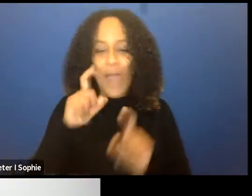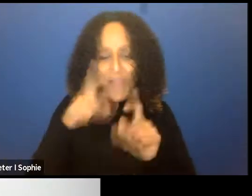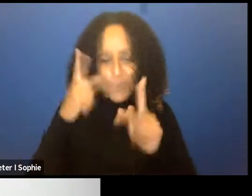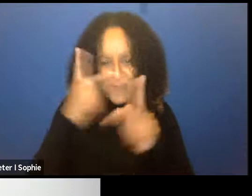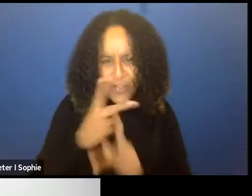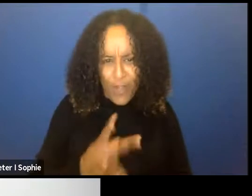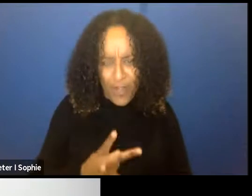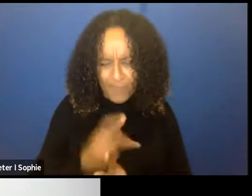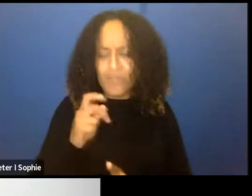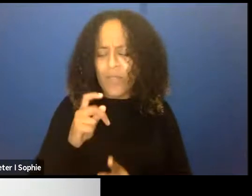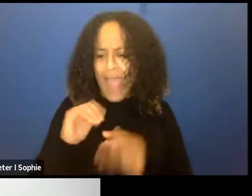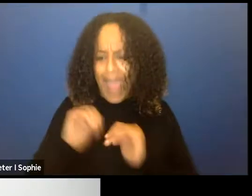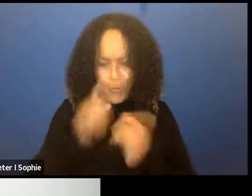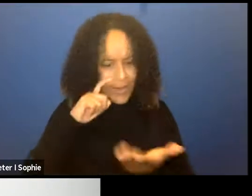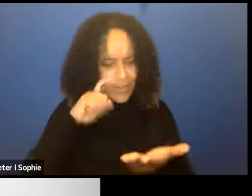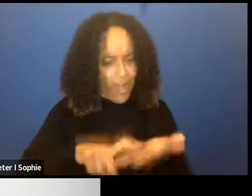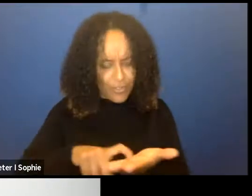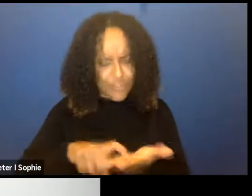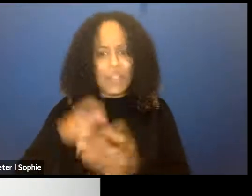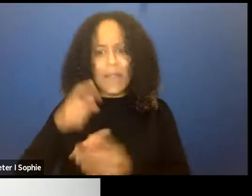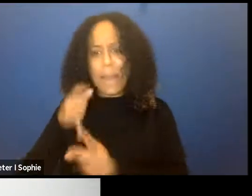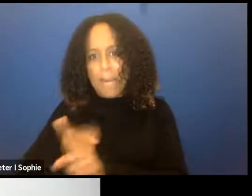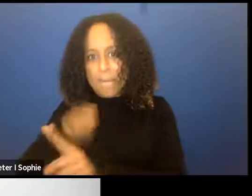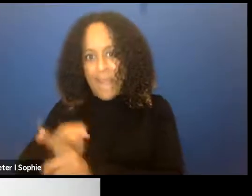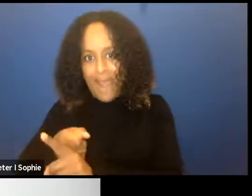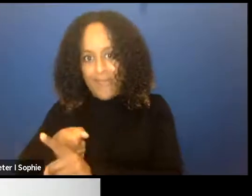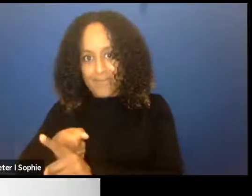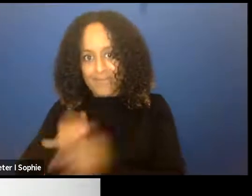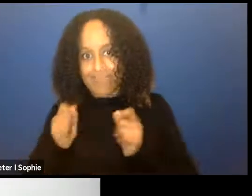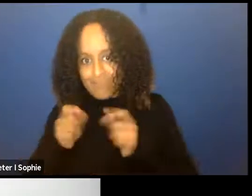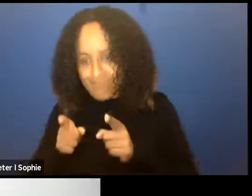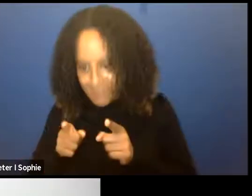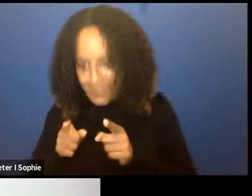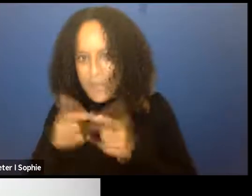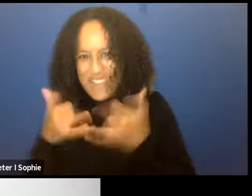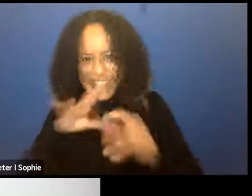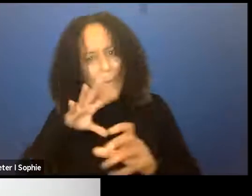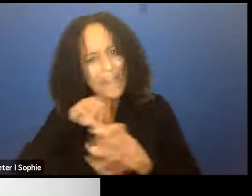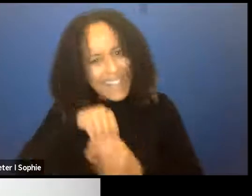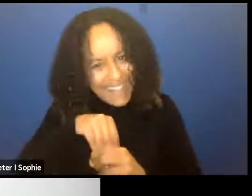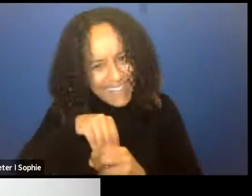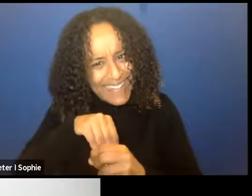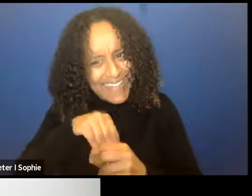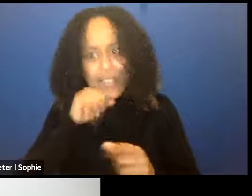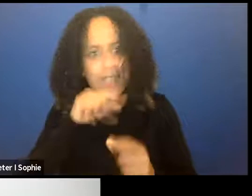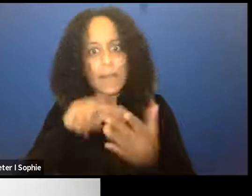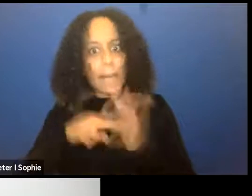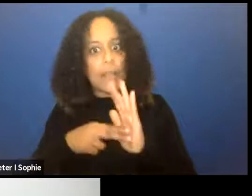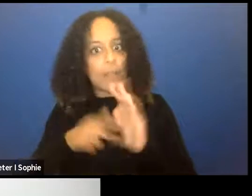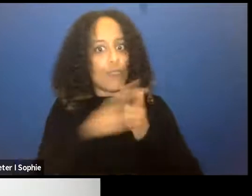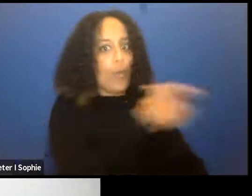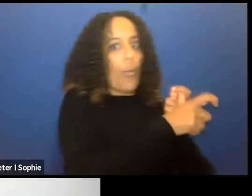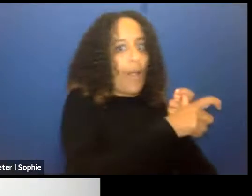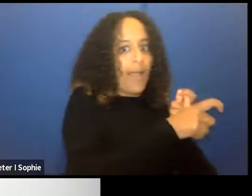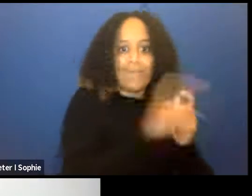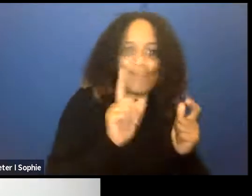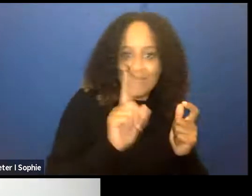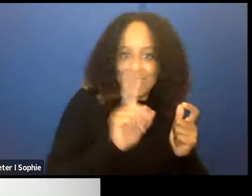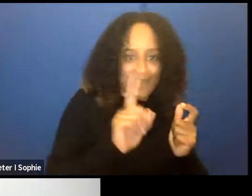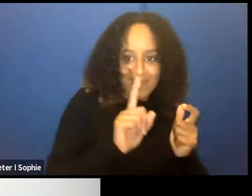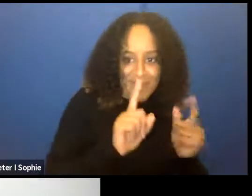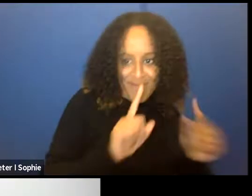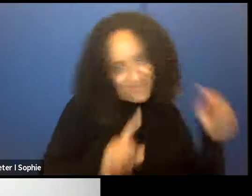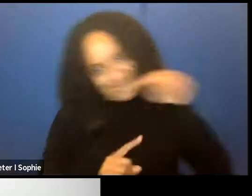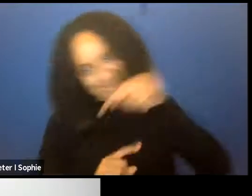how do you acknowledge the impact that you had, but still be in it. That doesn't mean you run away. That's how you move